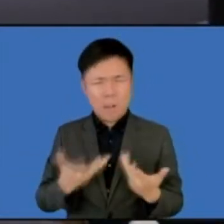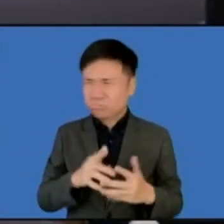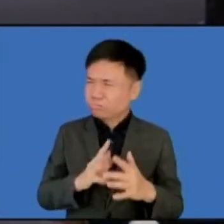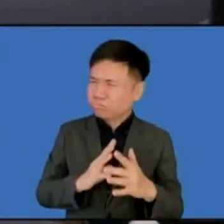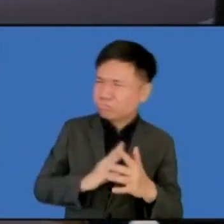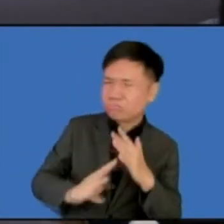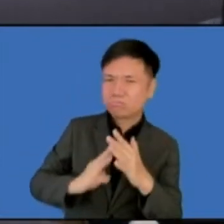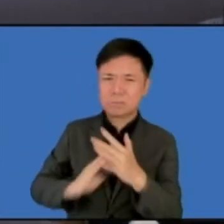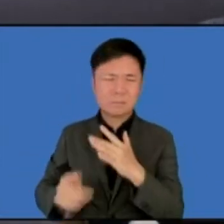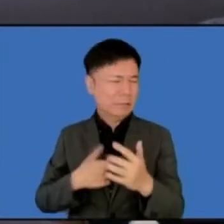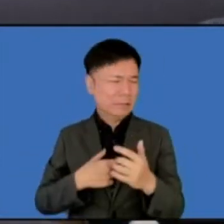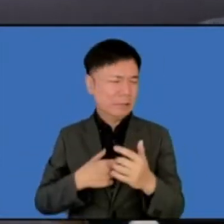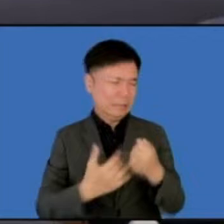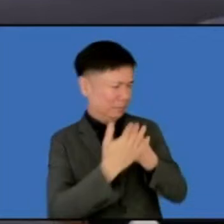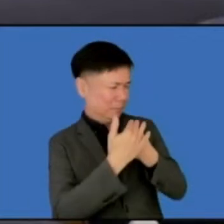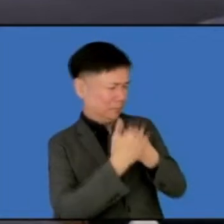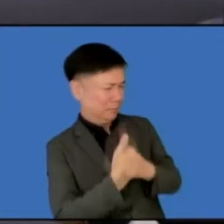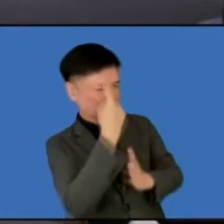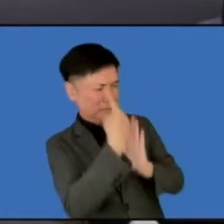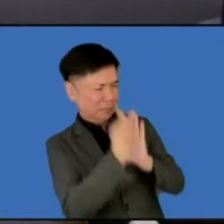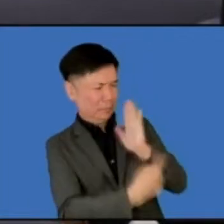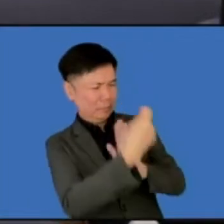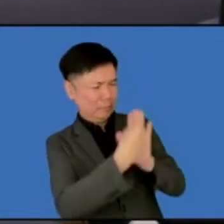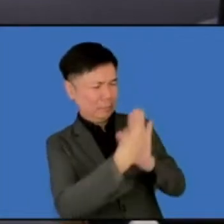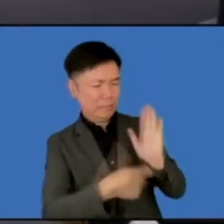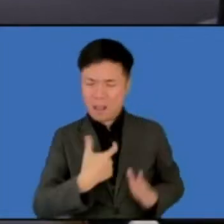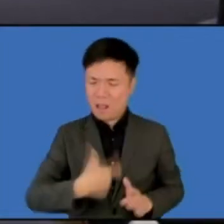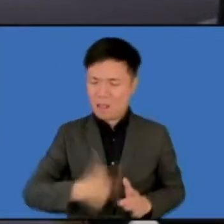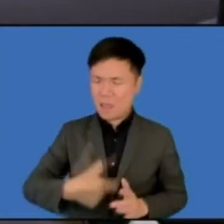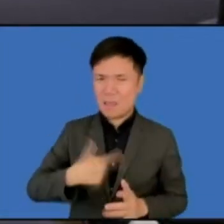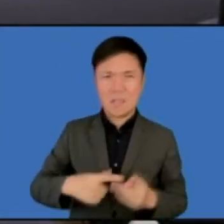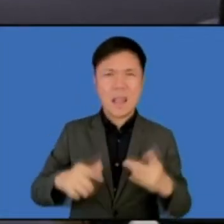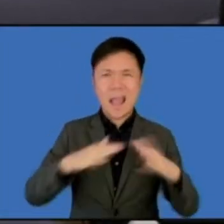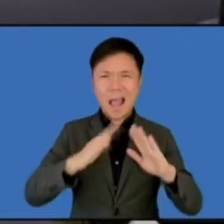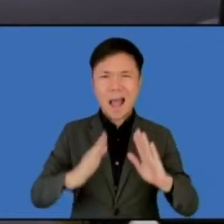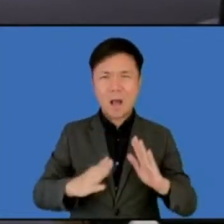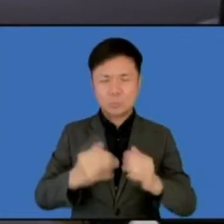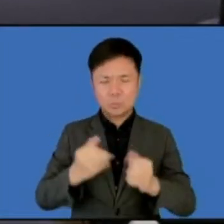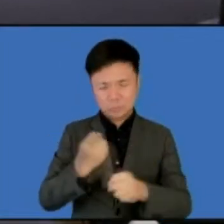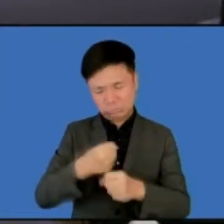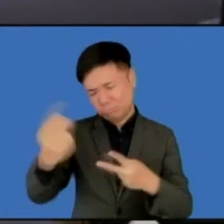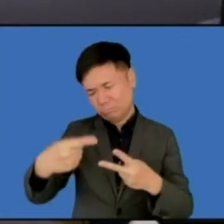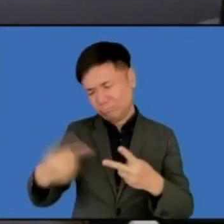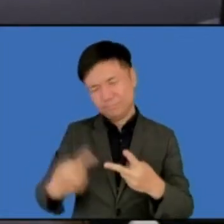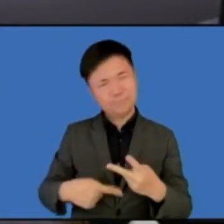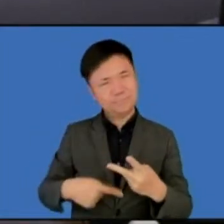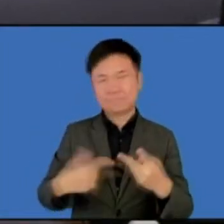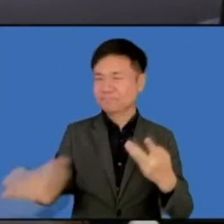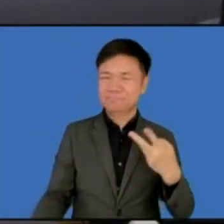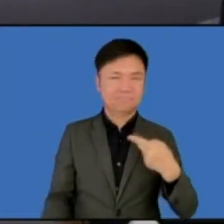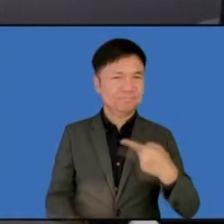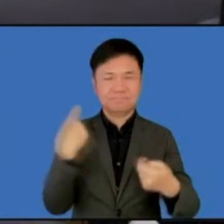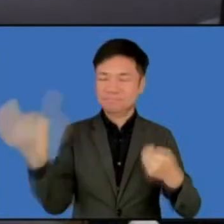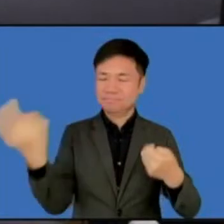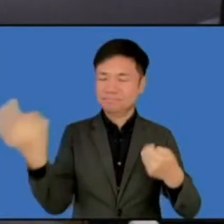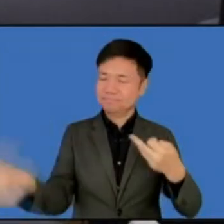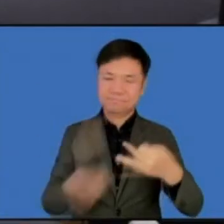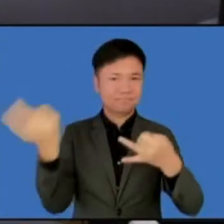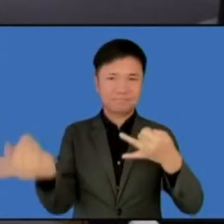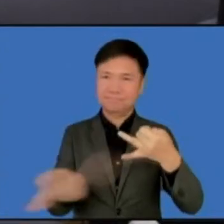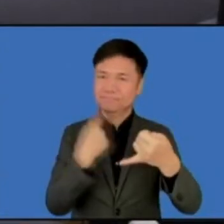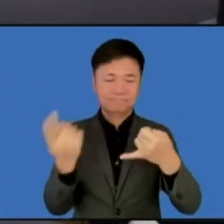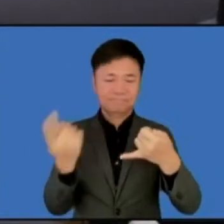stigma, loss of right to identity, right to property, occupational and livelihoods. The people who are already vulnerable